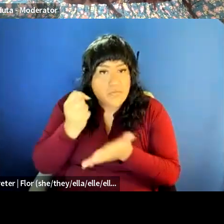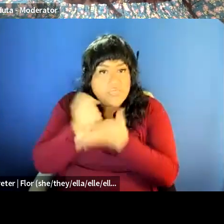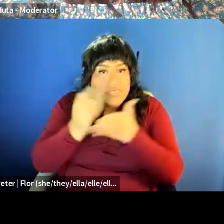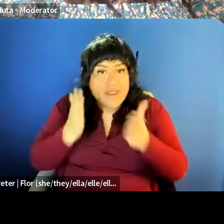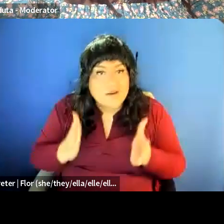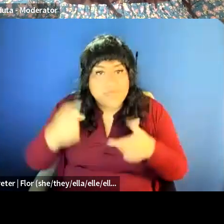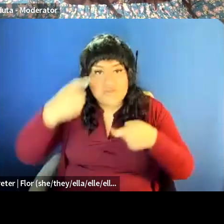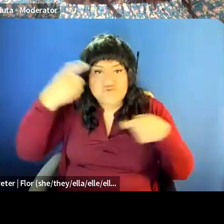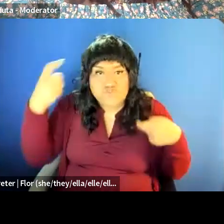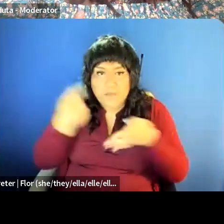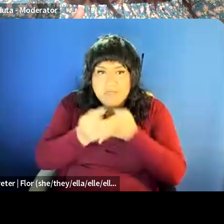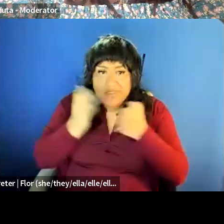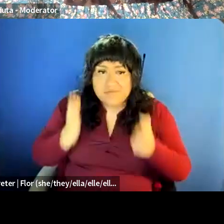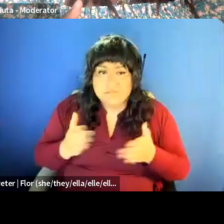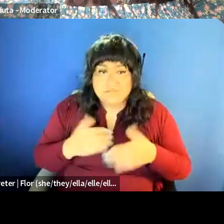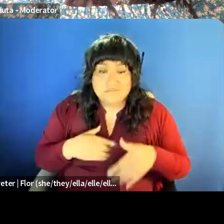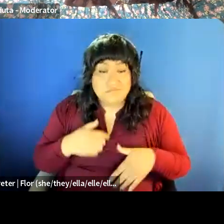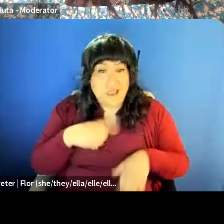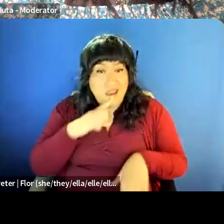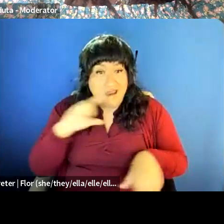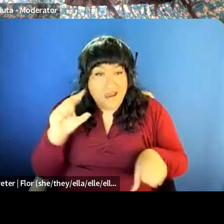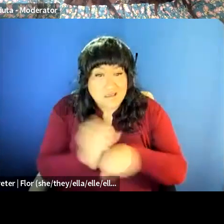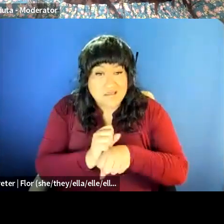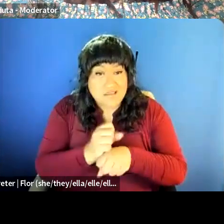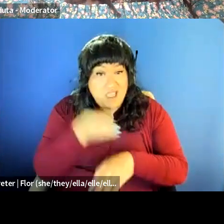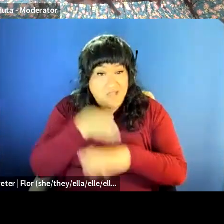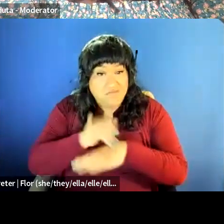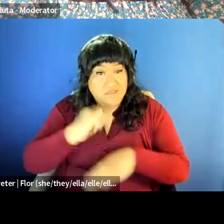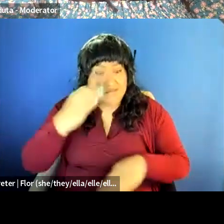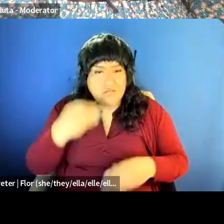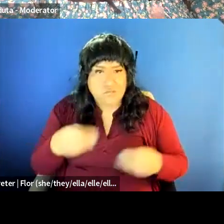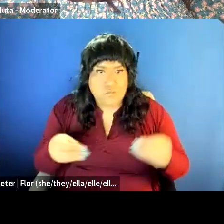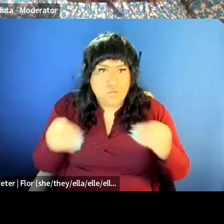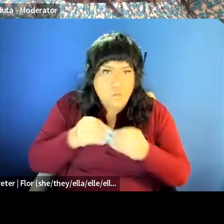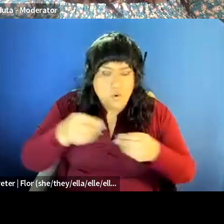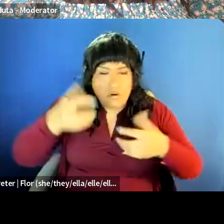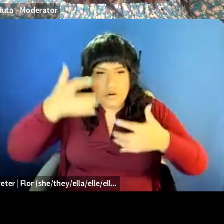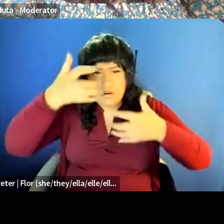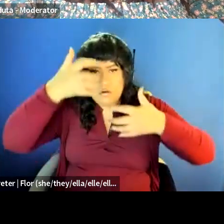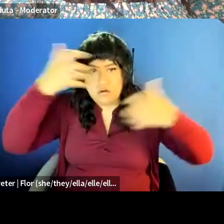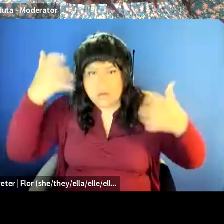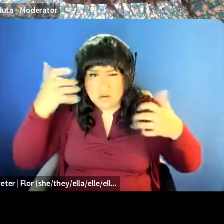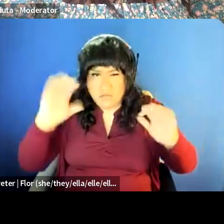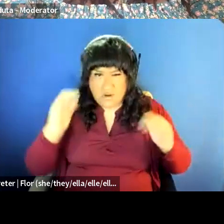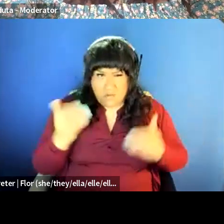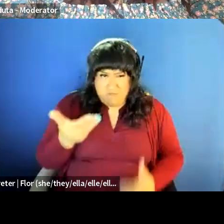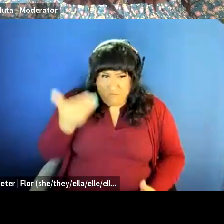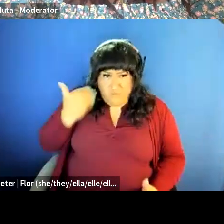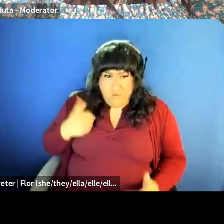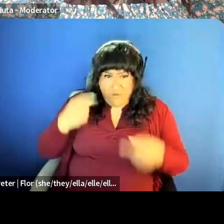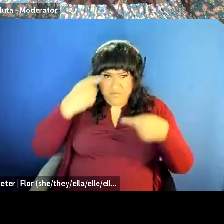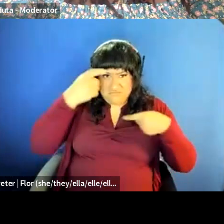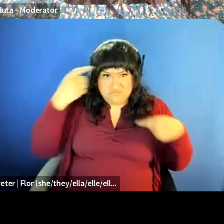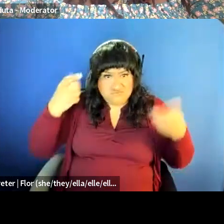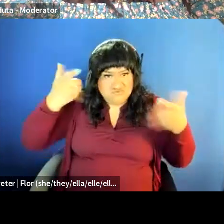something. I actually ended up more traumatized than I was even before going to seek care